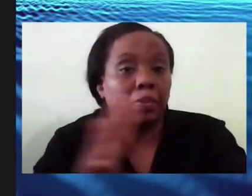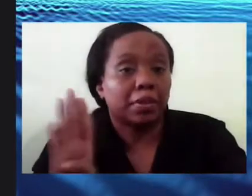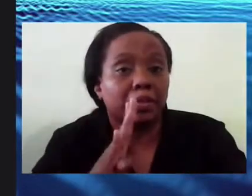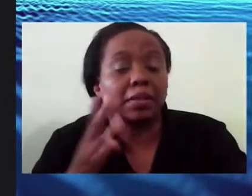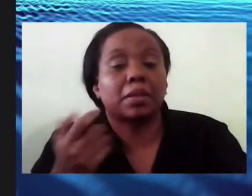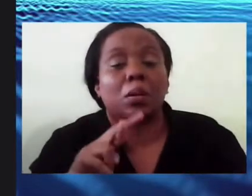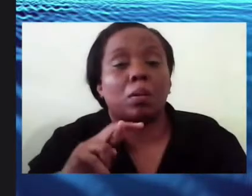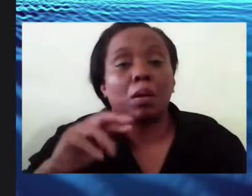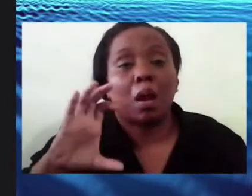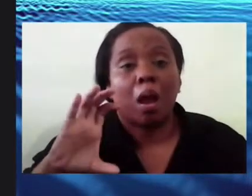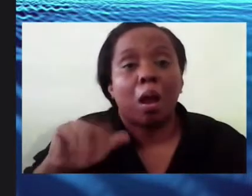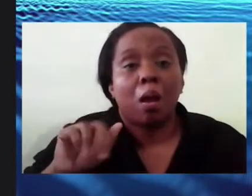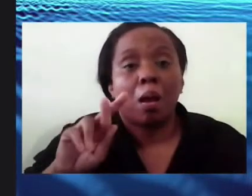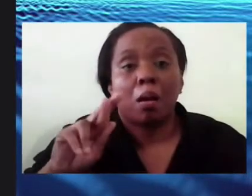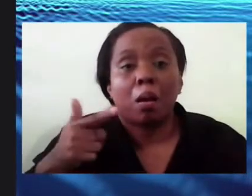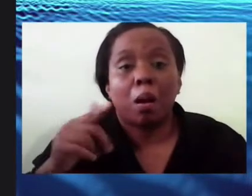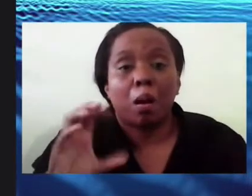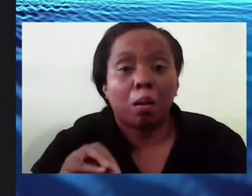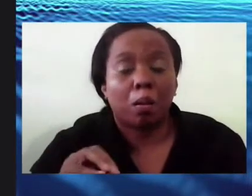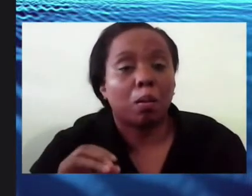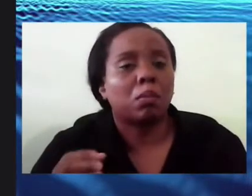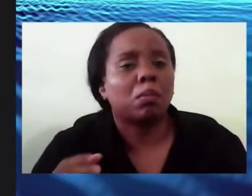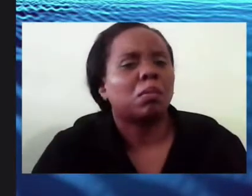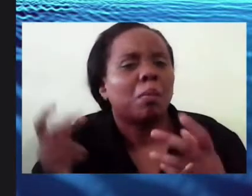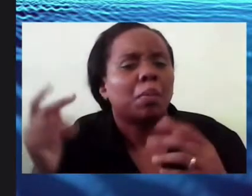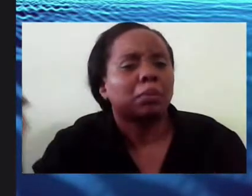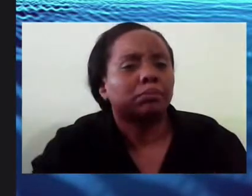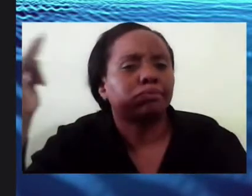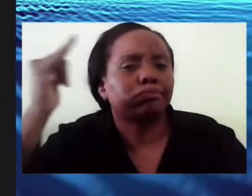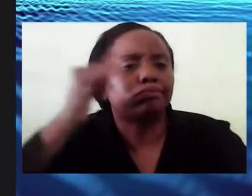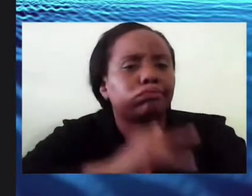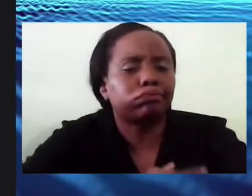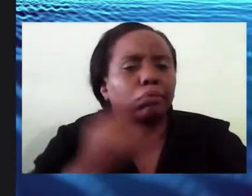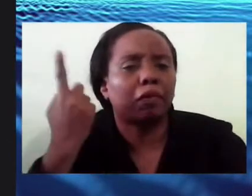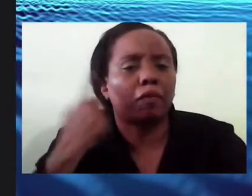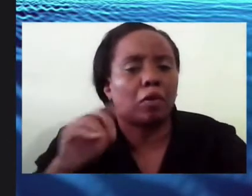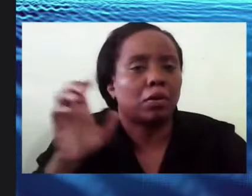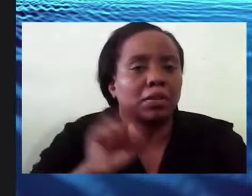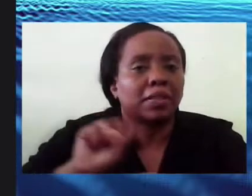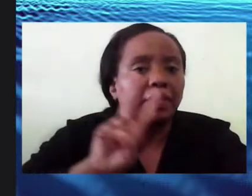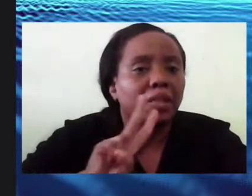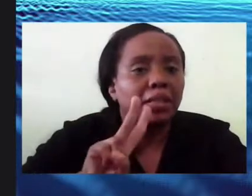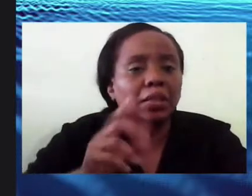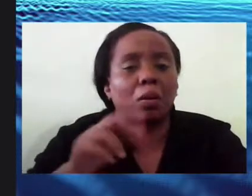cargo, bringing much needed supplies for, say, St. Vincent or for Barbados itself?